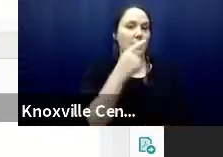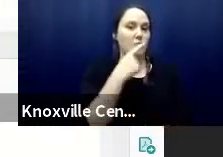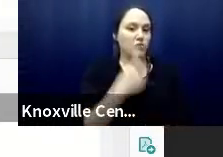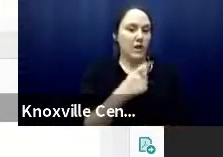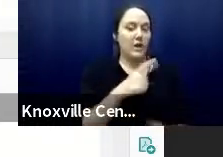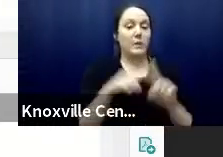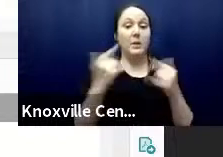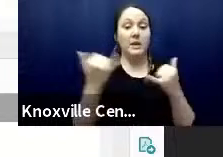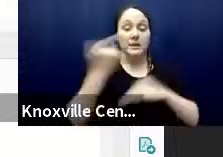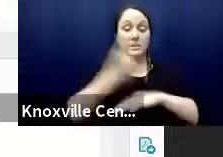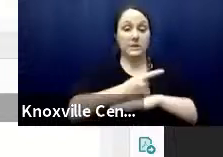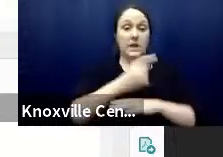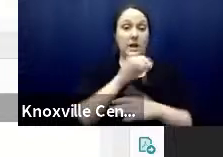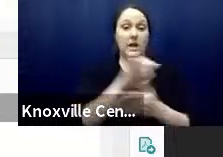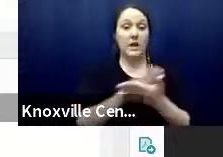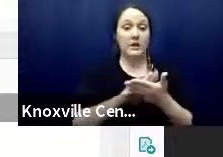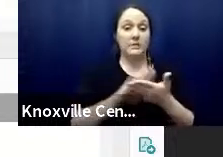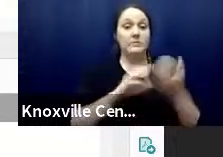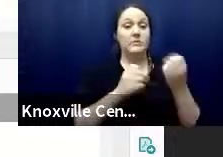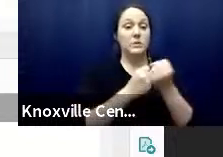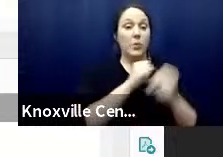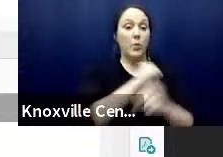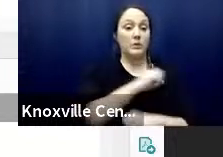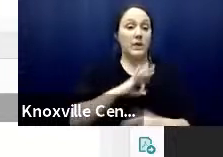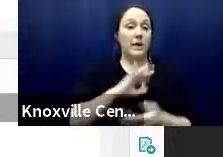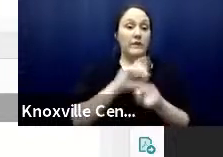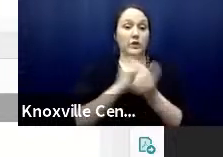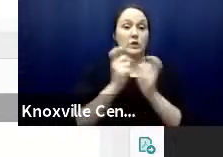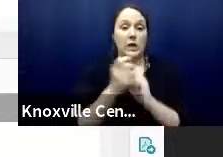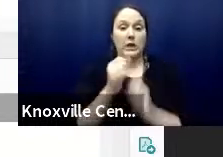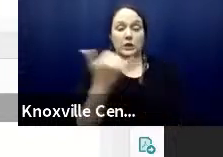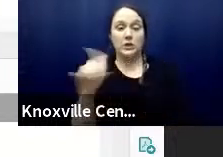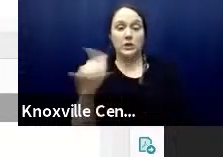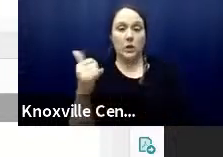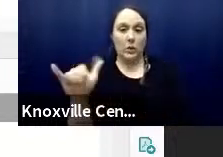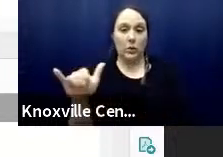the custodial support has went to yellow.